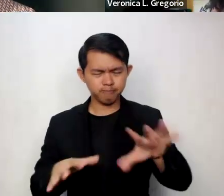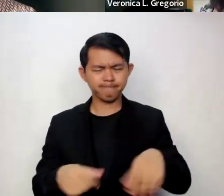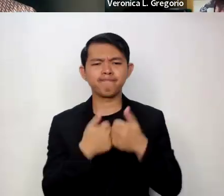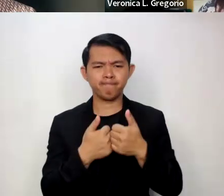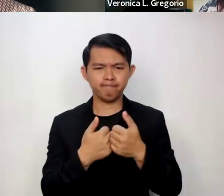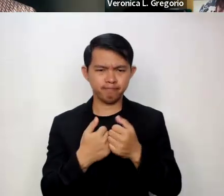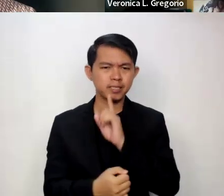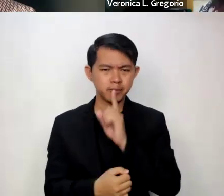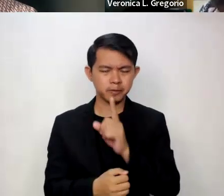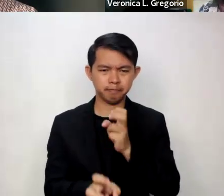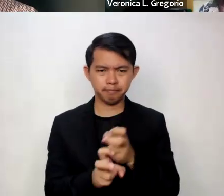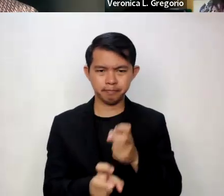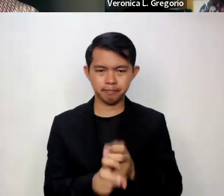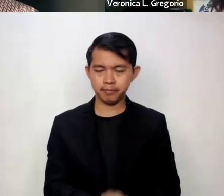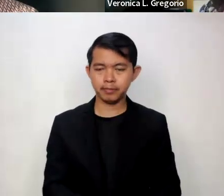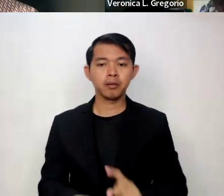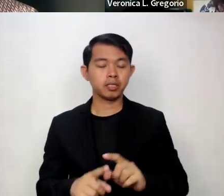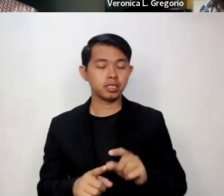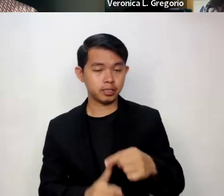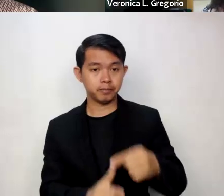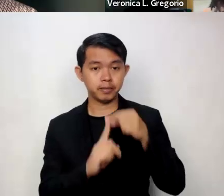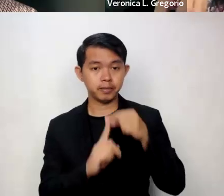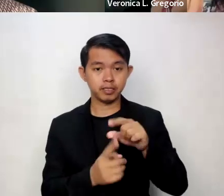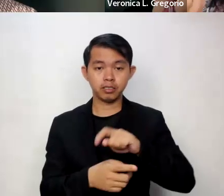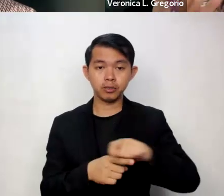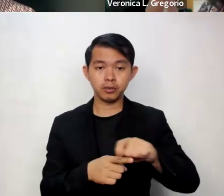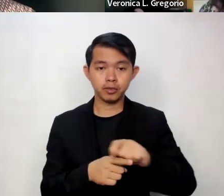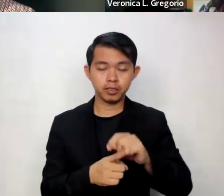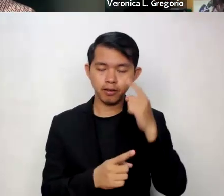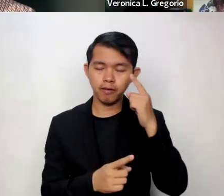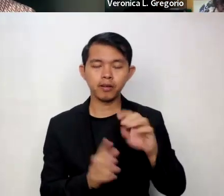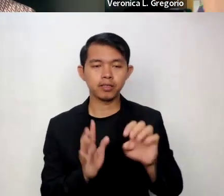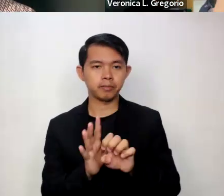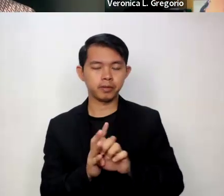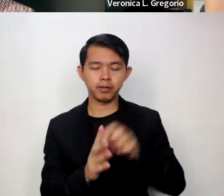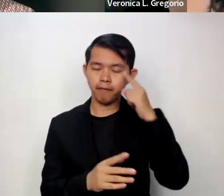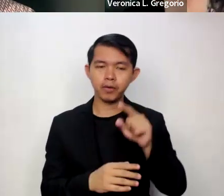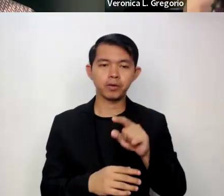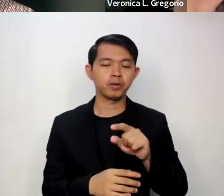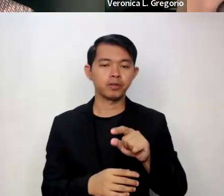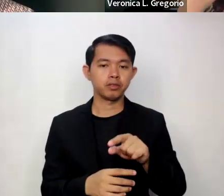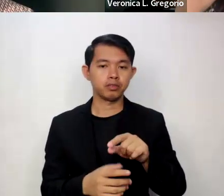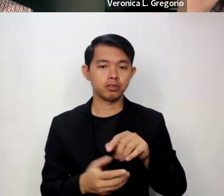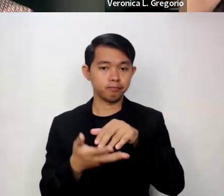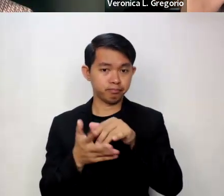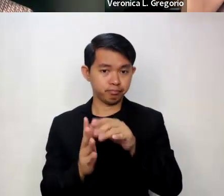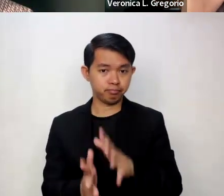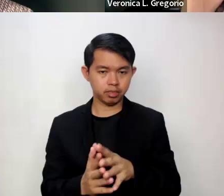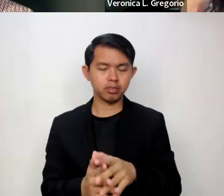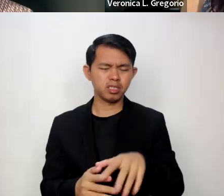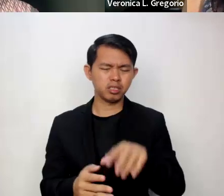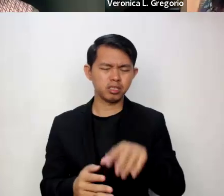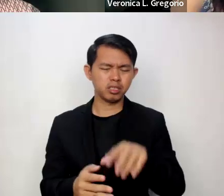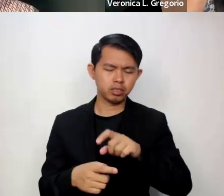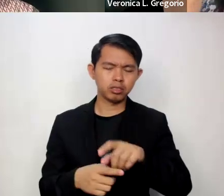always, especially ang training, for example, ng mga undergrads ay very to identify anong discipline